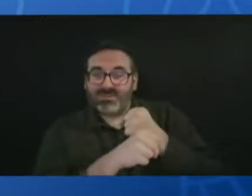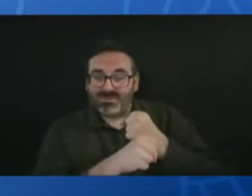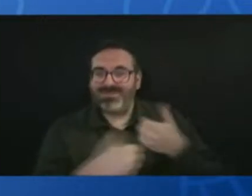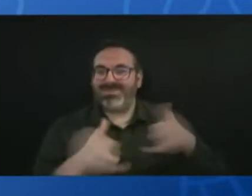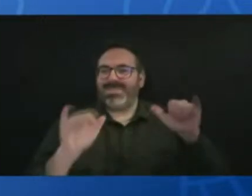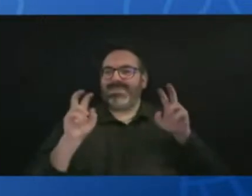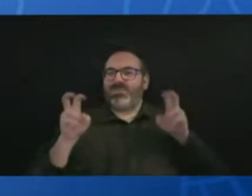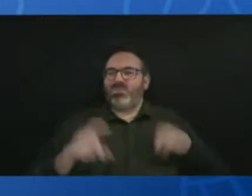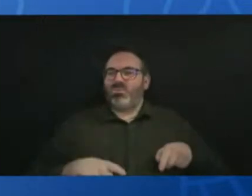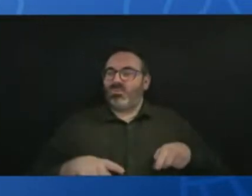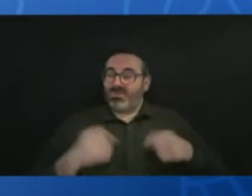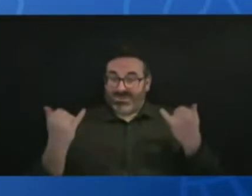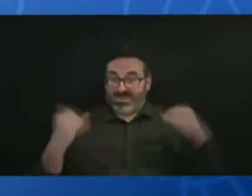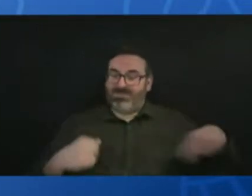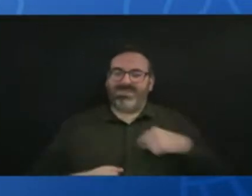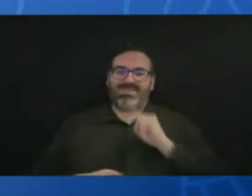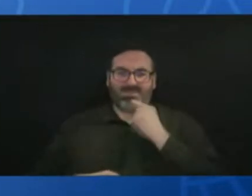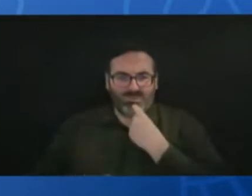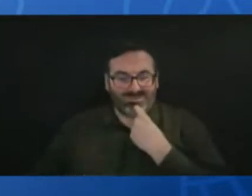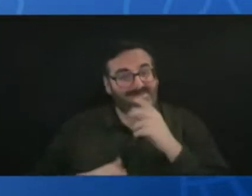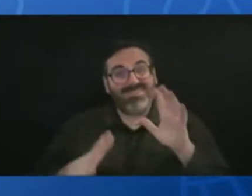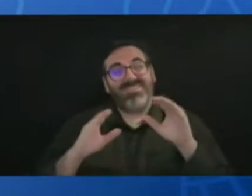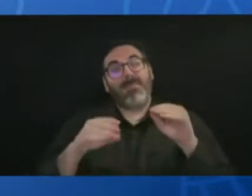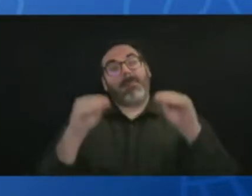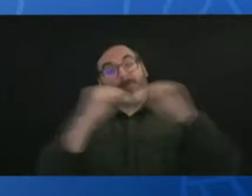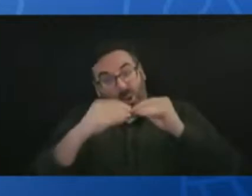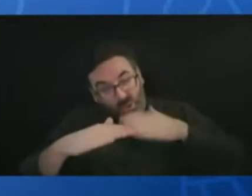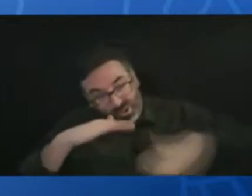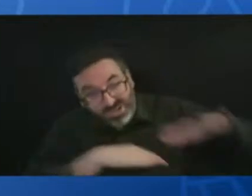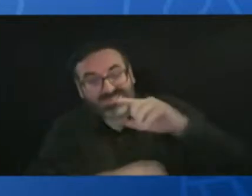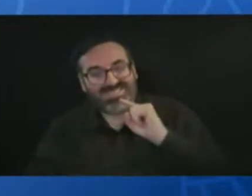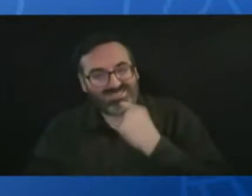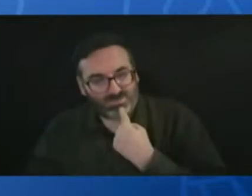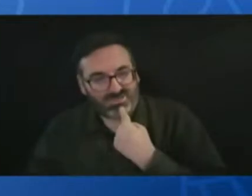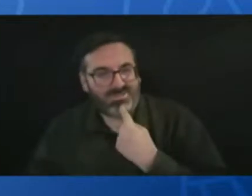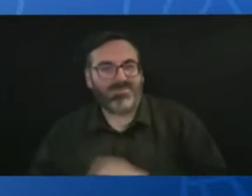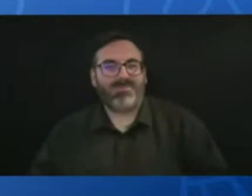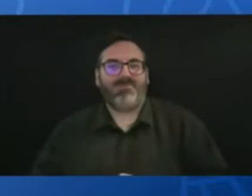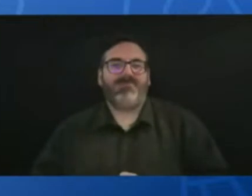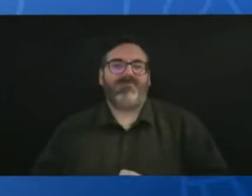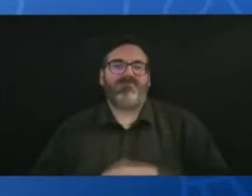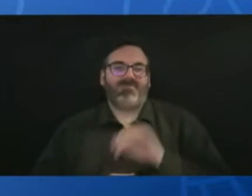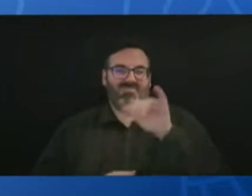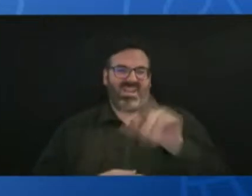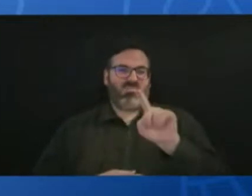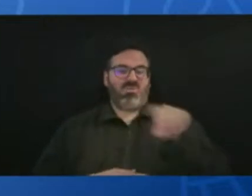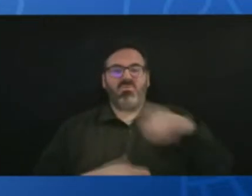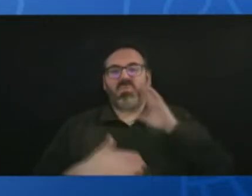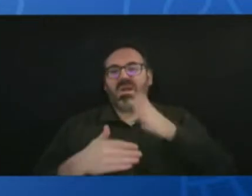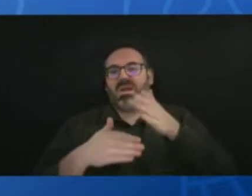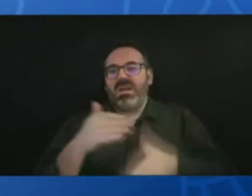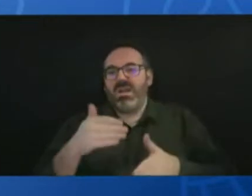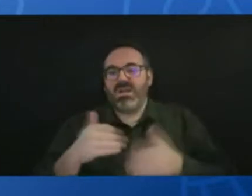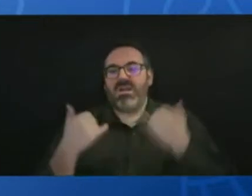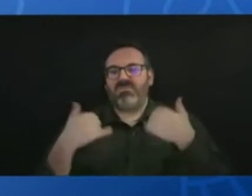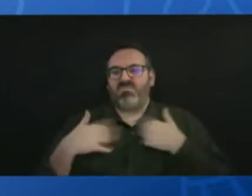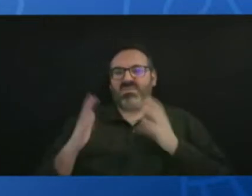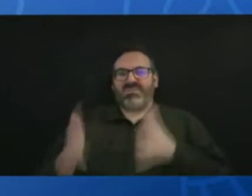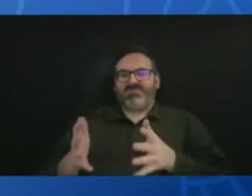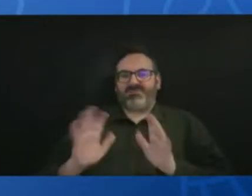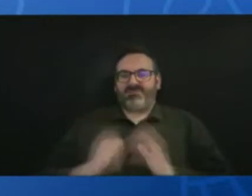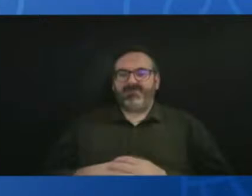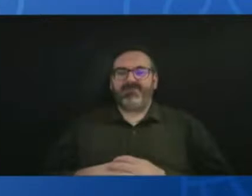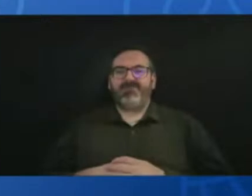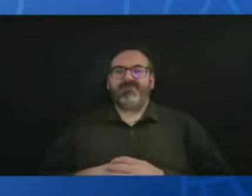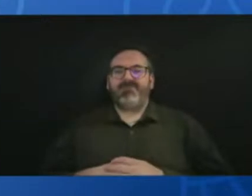beyond serious, that it's going to end. So I'm going to leave from there because I do, through the rest of the day and